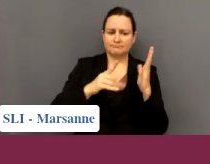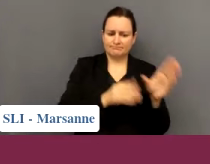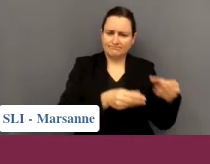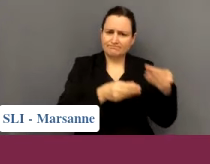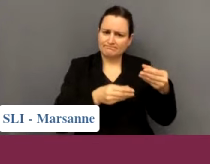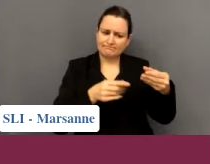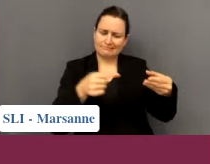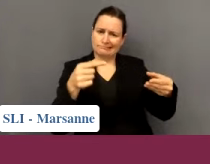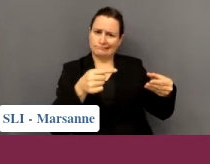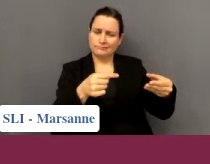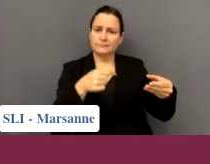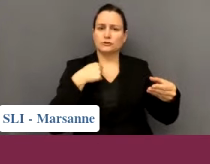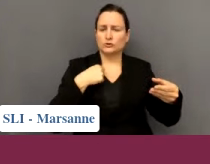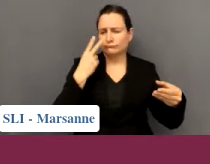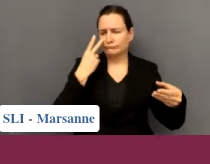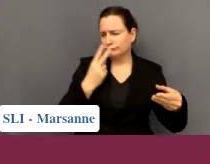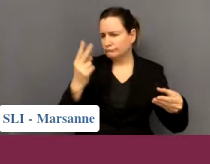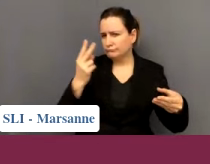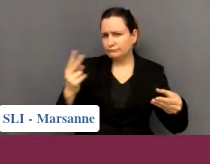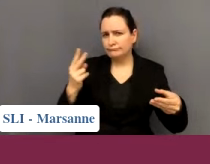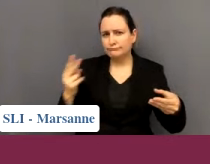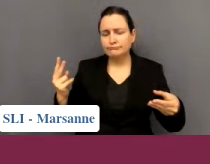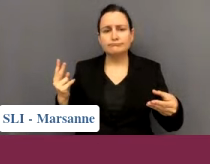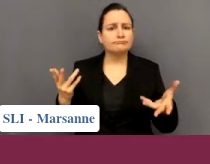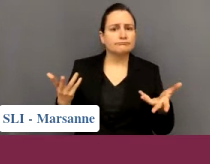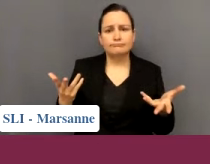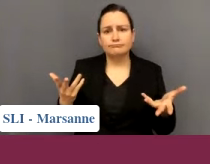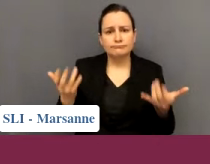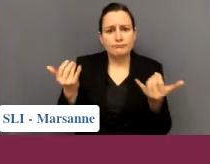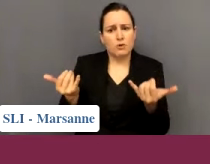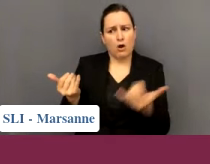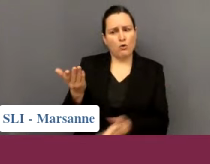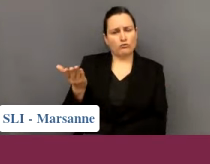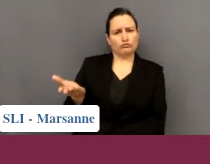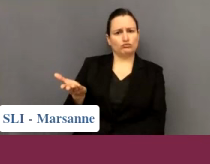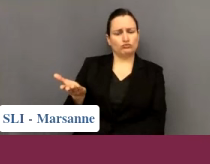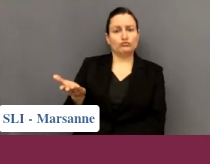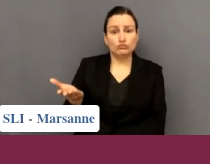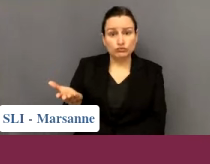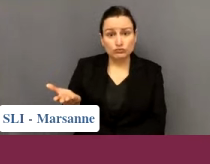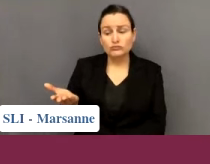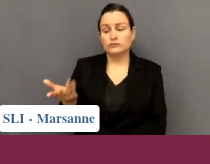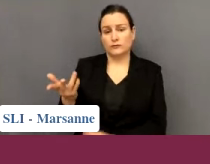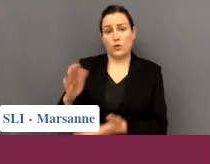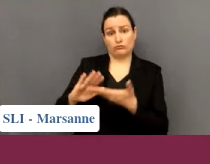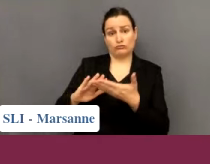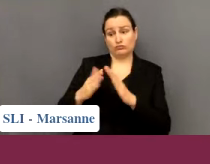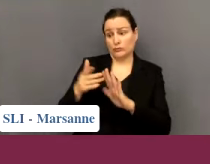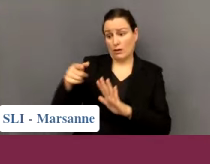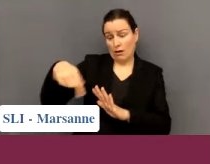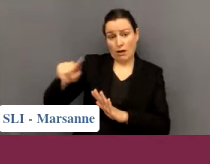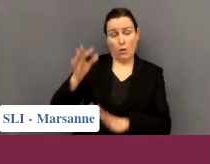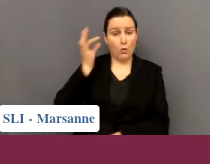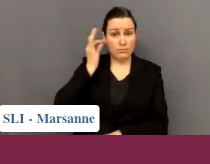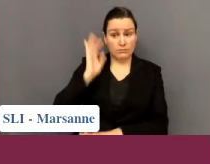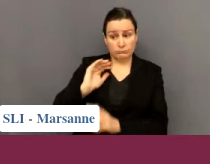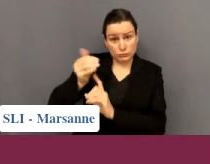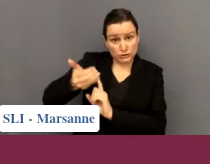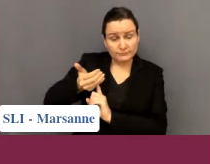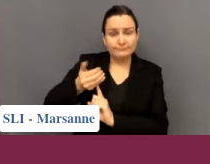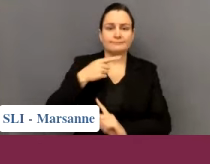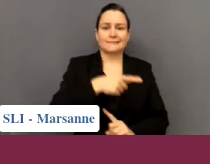of the evidence on the interlinkages between social protection and gender-based violence. In the style